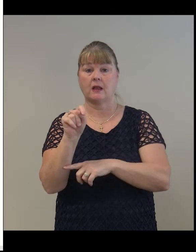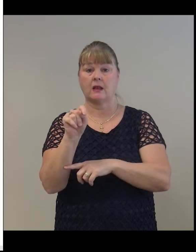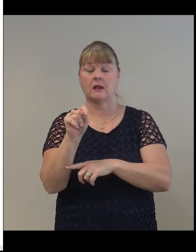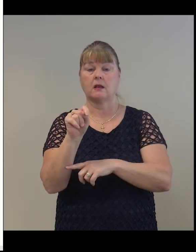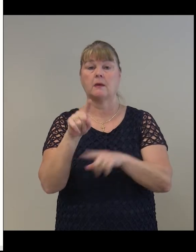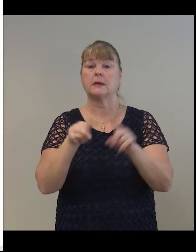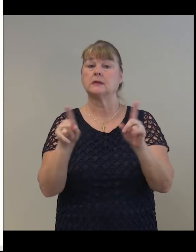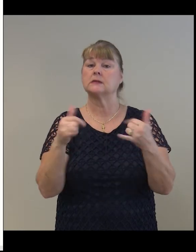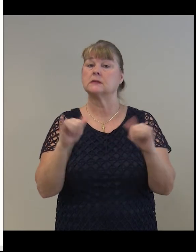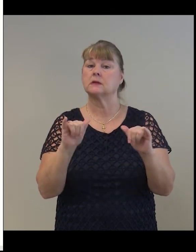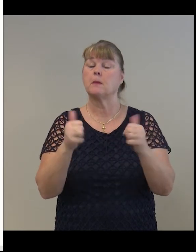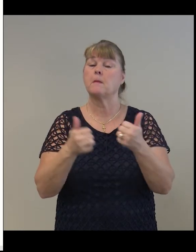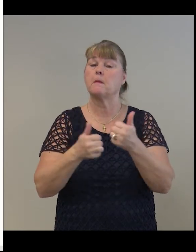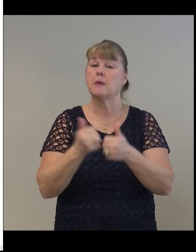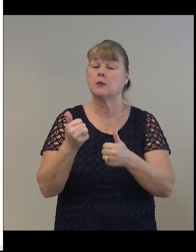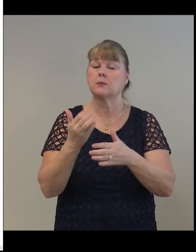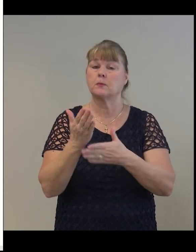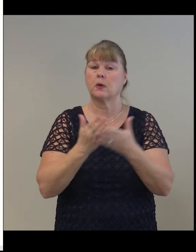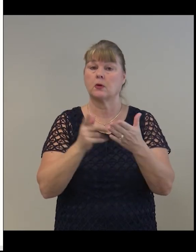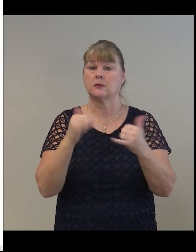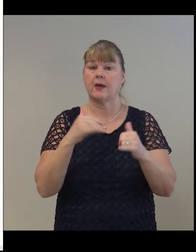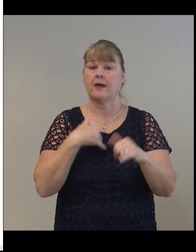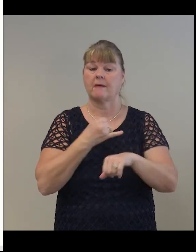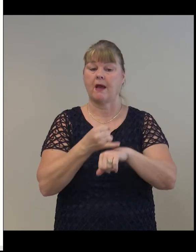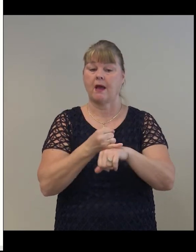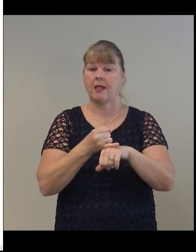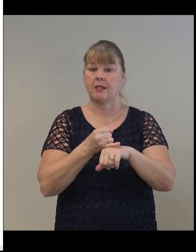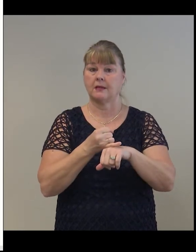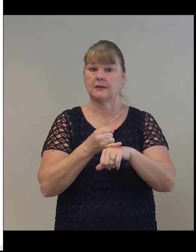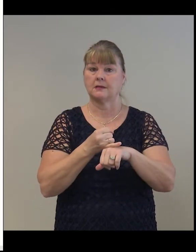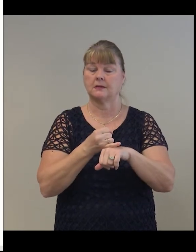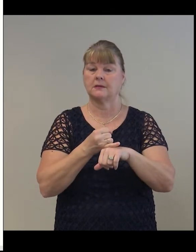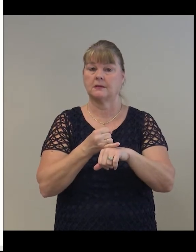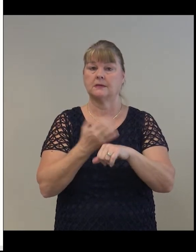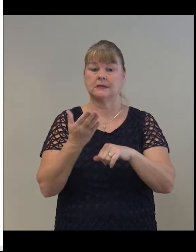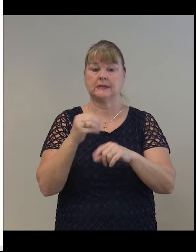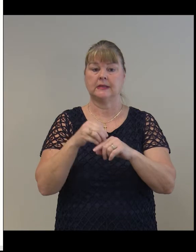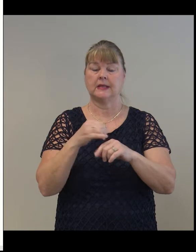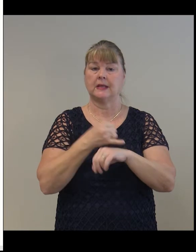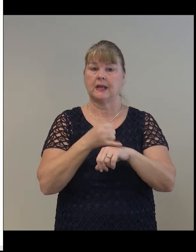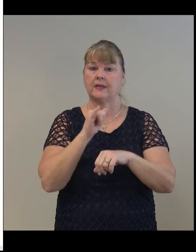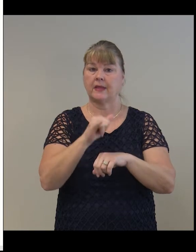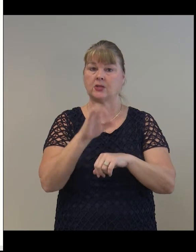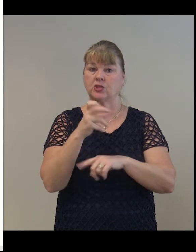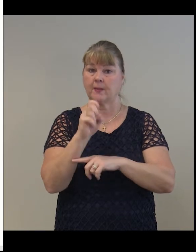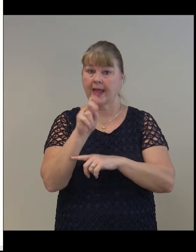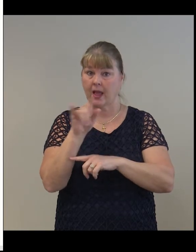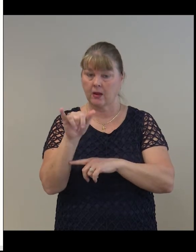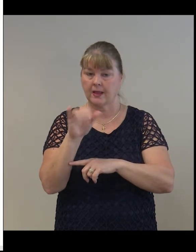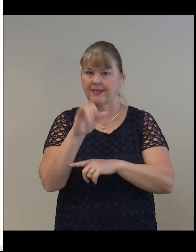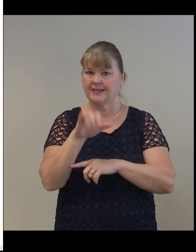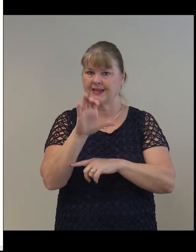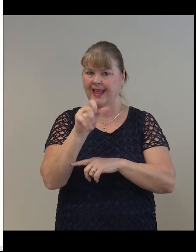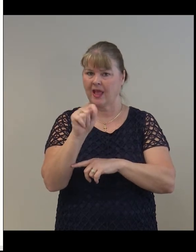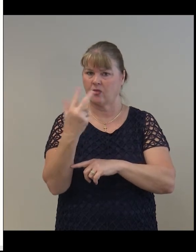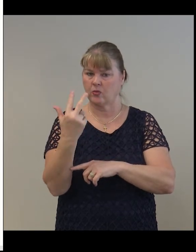in Chatham County, and this is a Category 3 storm. Let's take it one step further to a Category